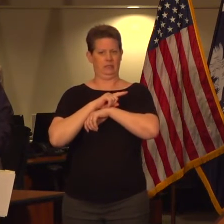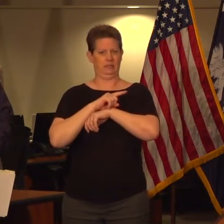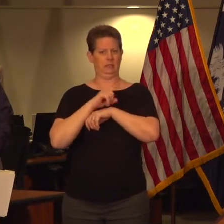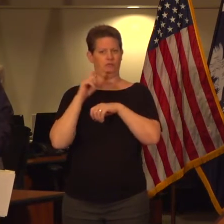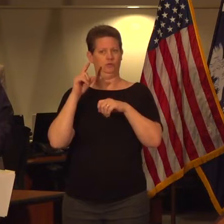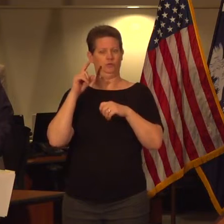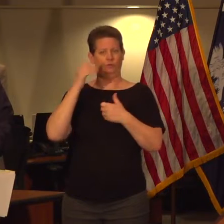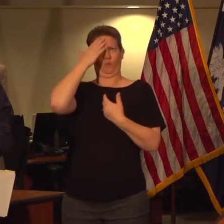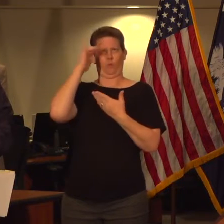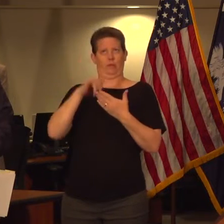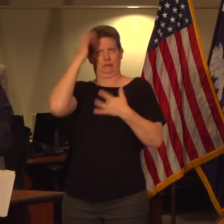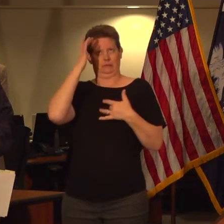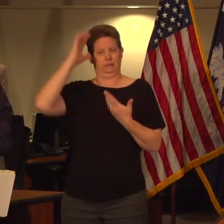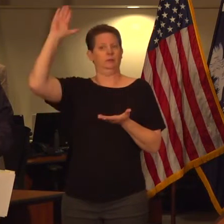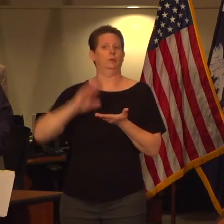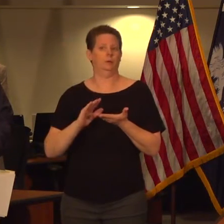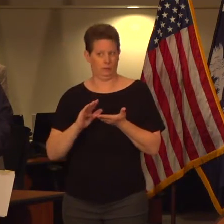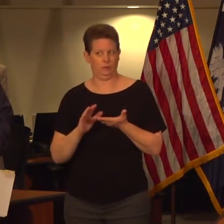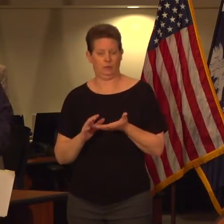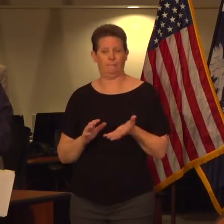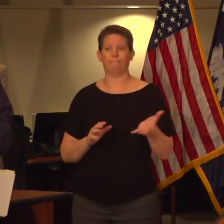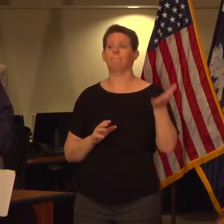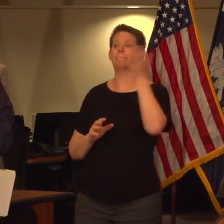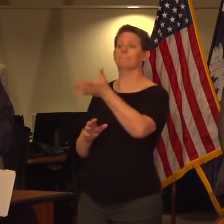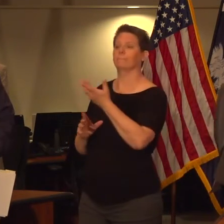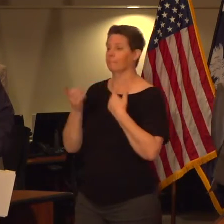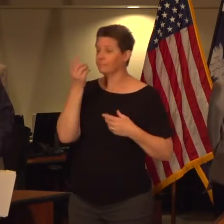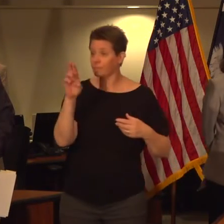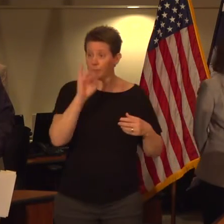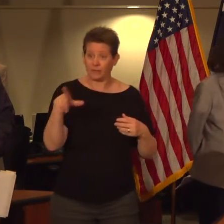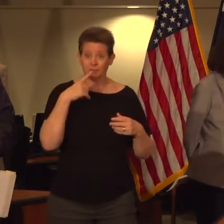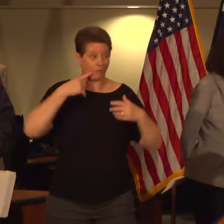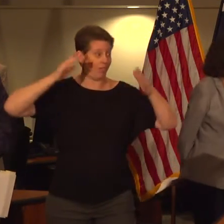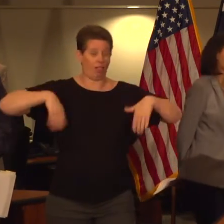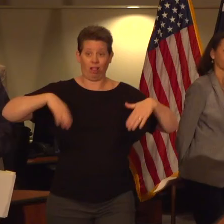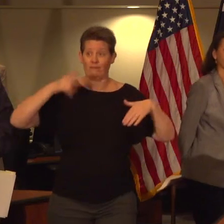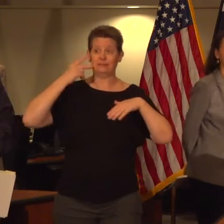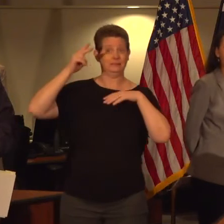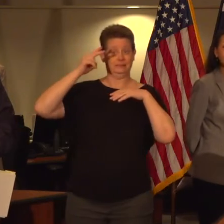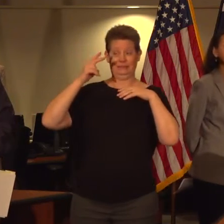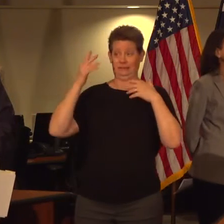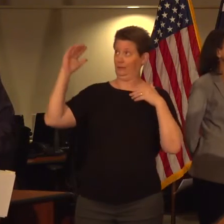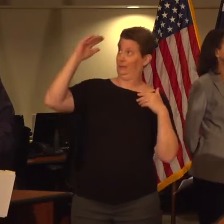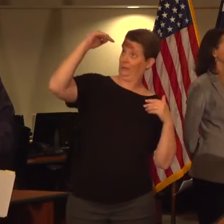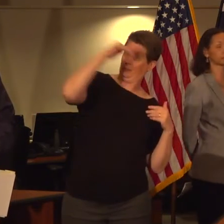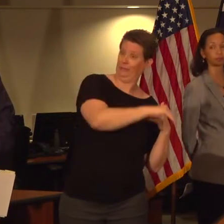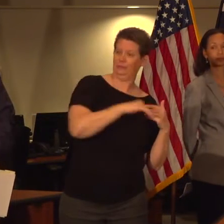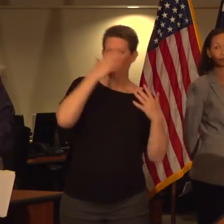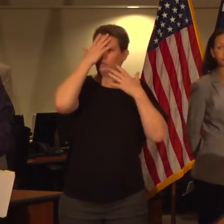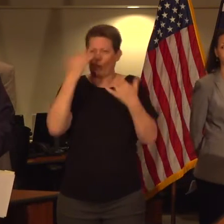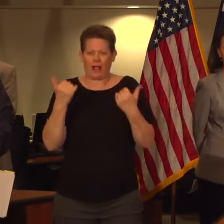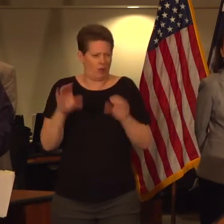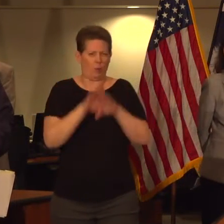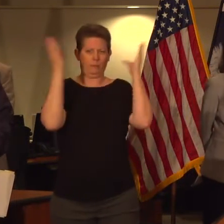the disease activity in the community. Yes, sir. Dr. Bell just said we haven't seen a consistent decline. Why not? Why allow